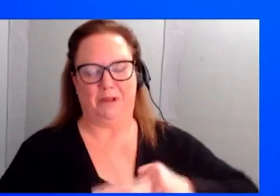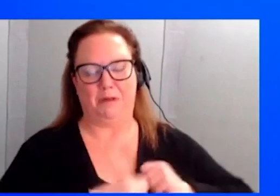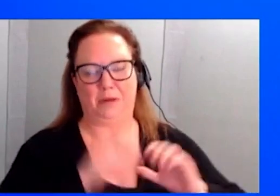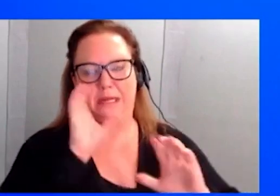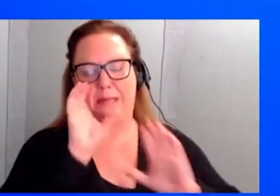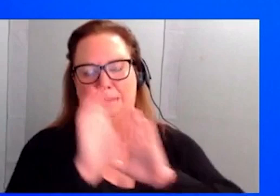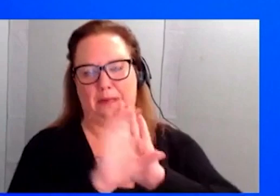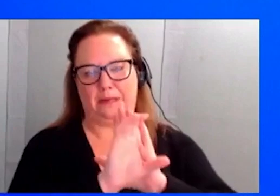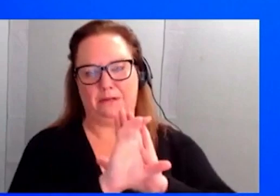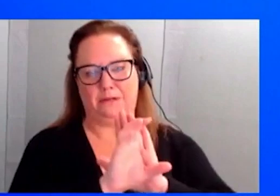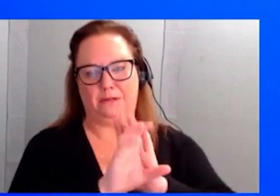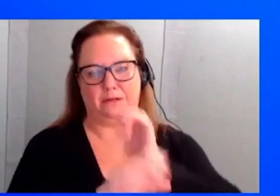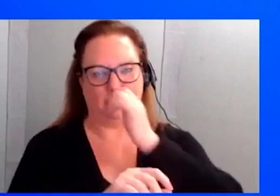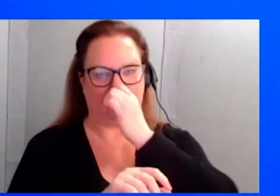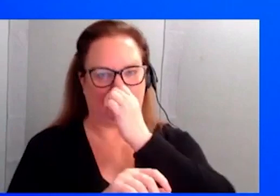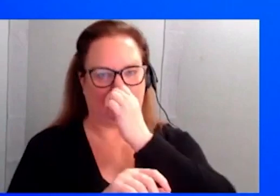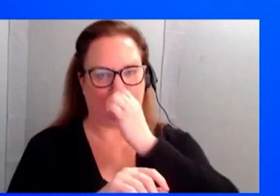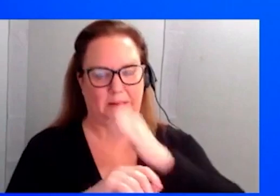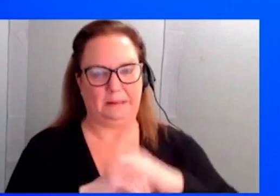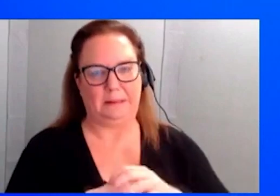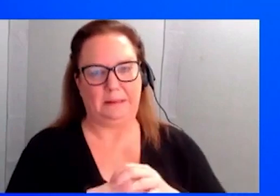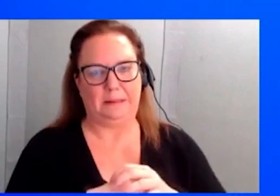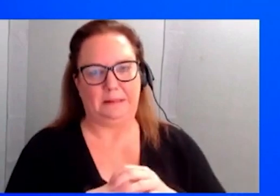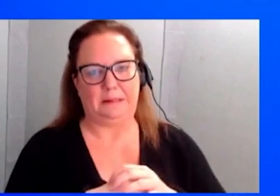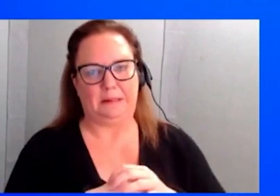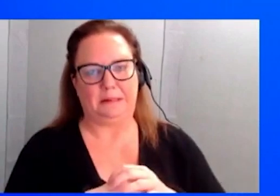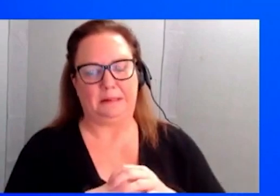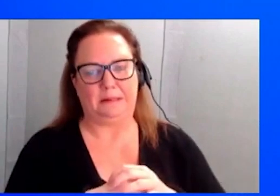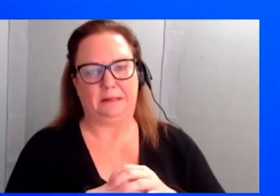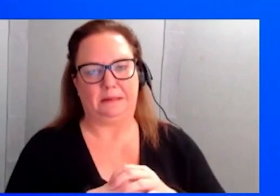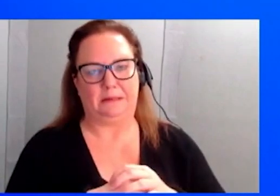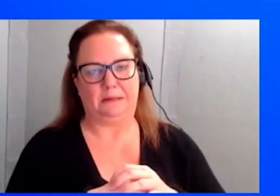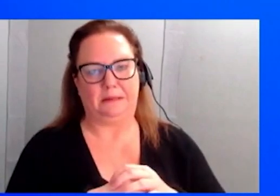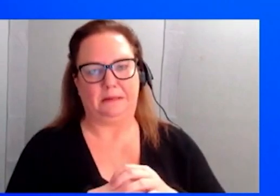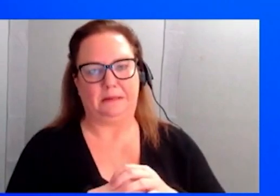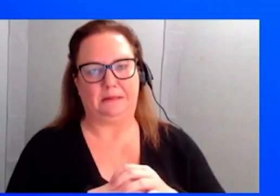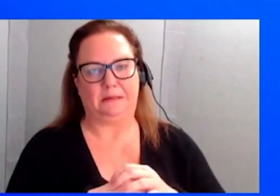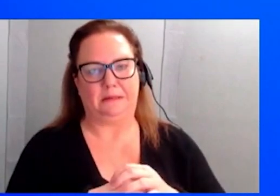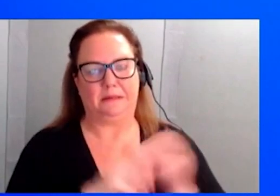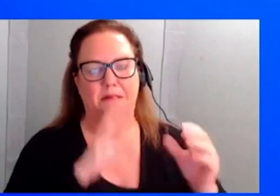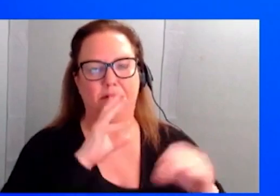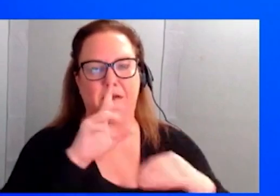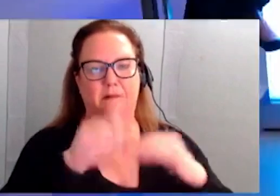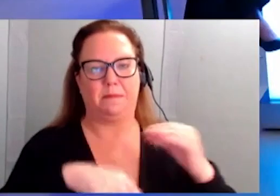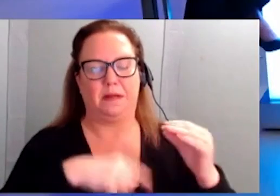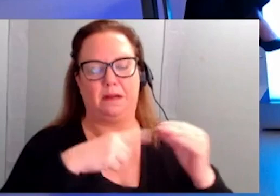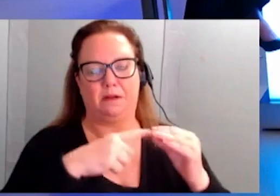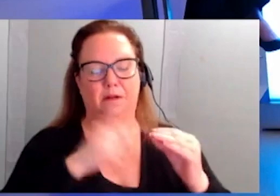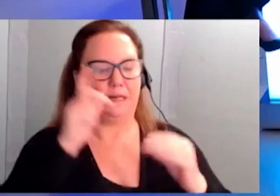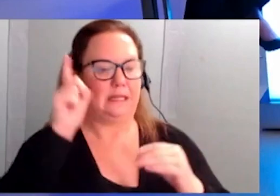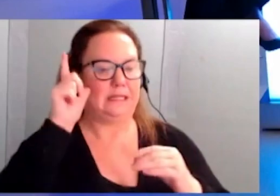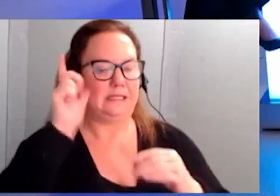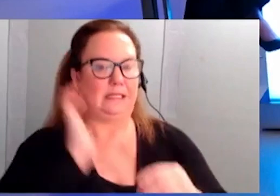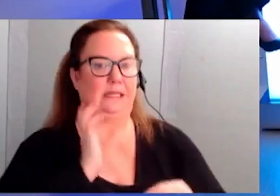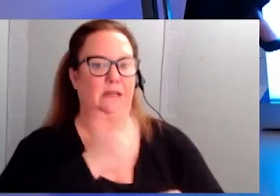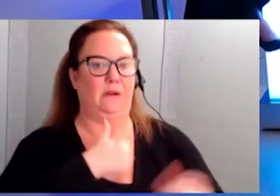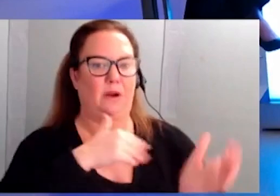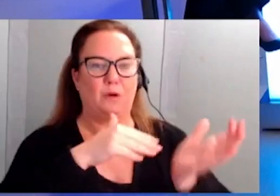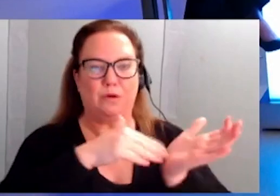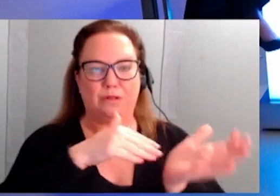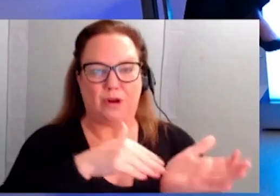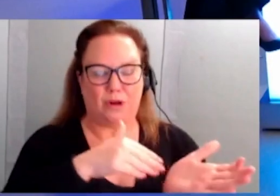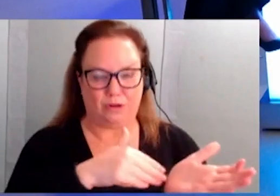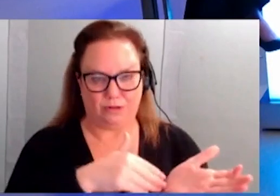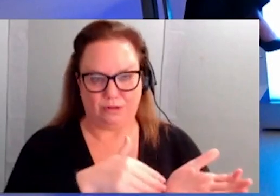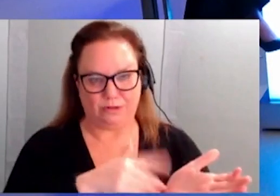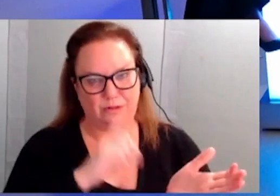very real. And I also think that, you talk about, we talked about listening to our doctors, and I think Yes. there's no better time.